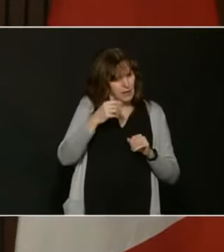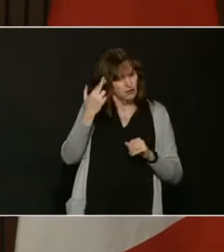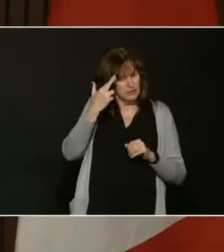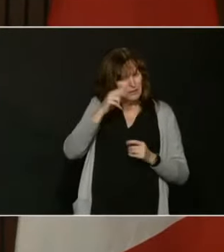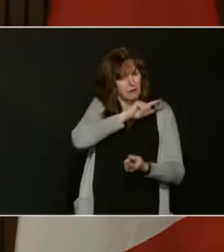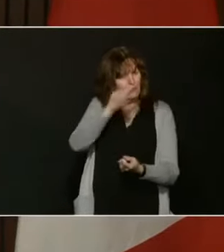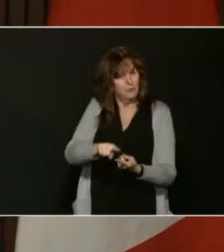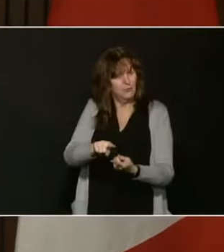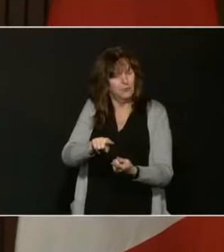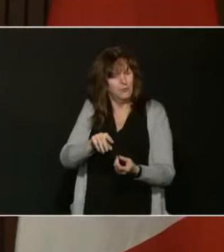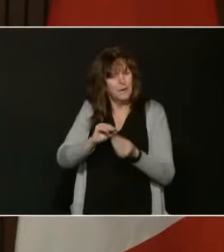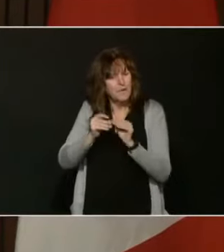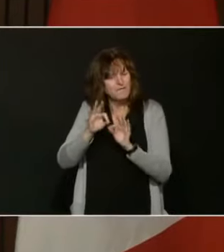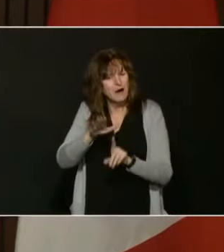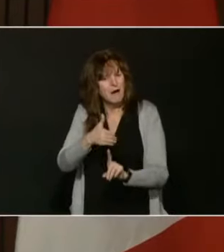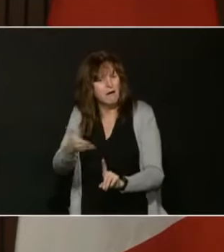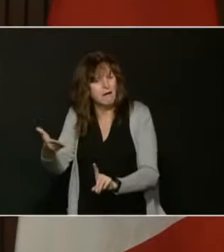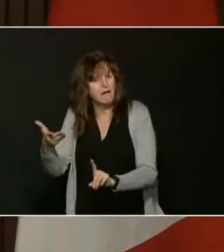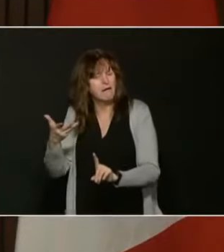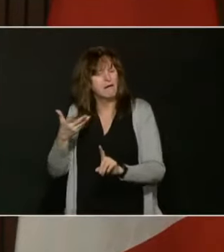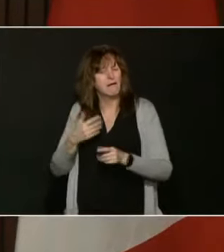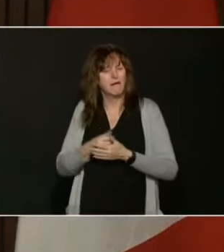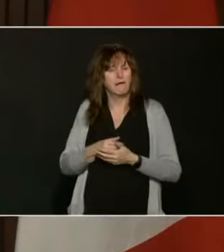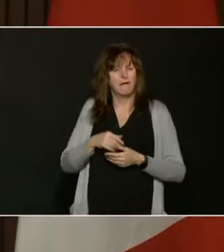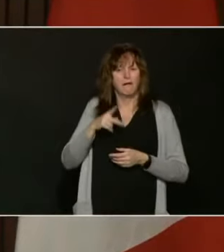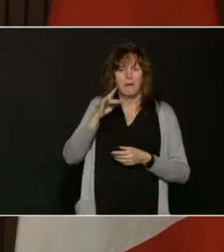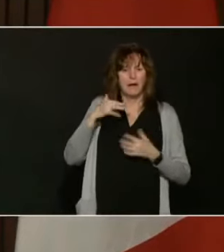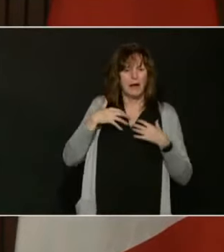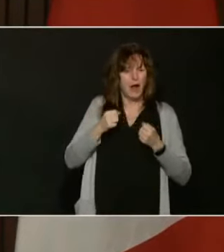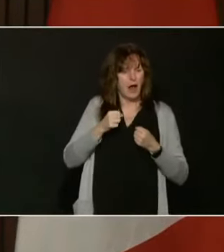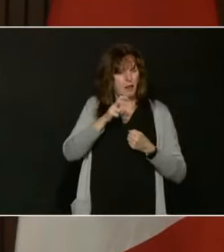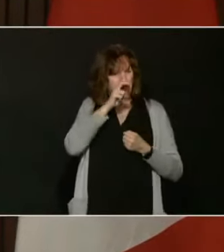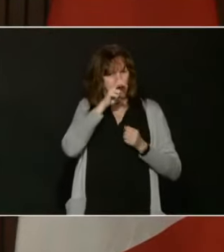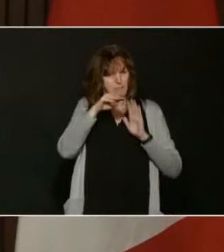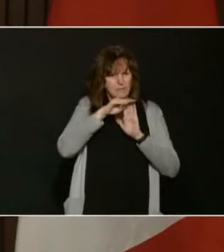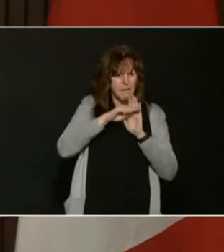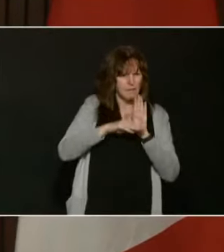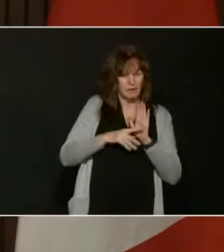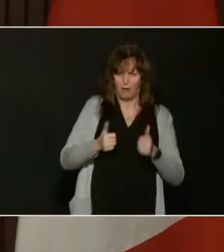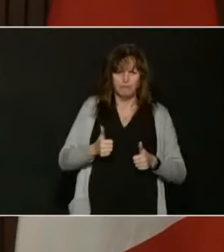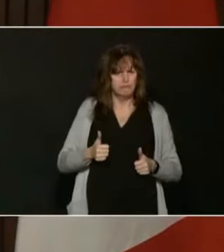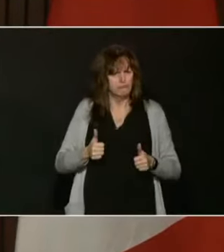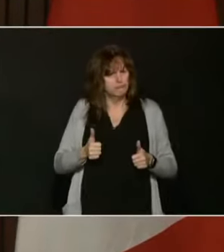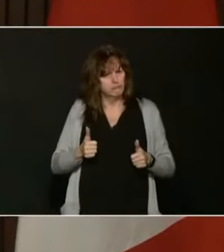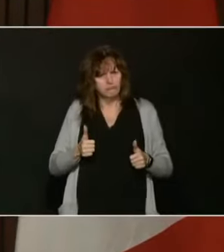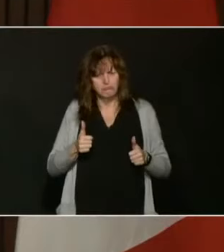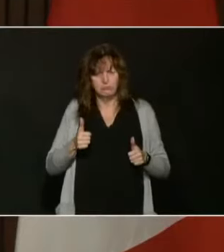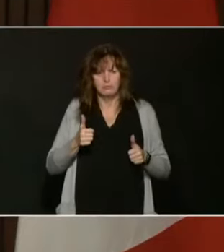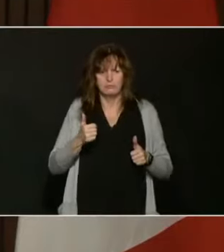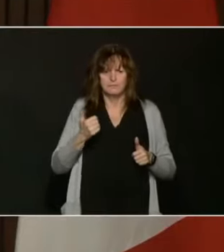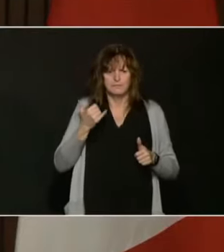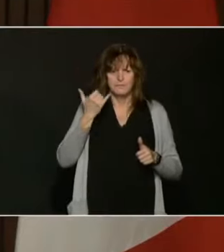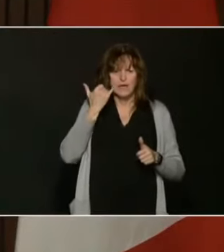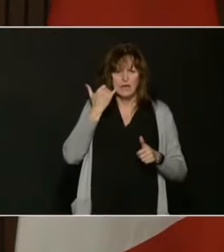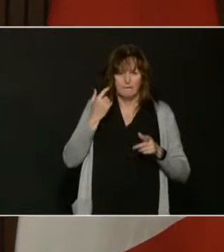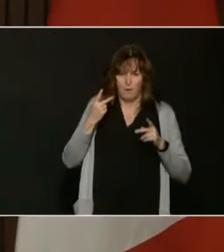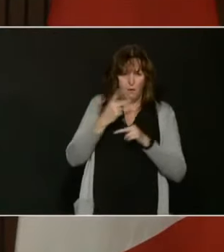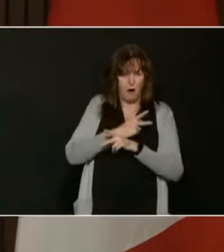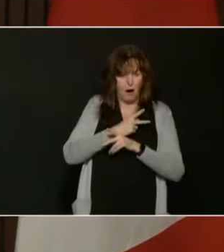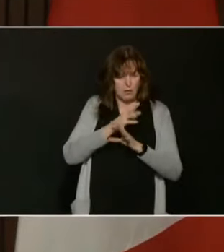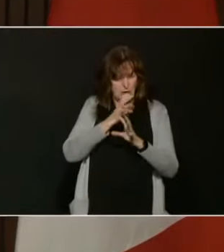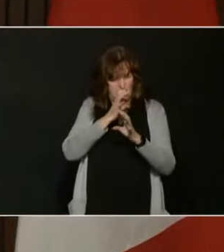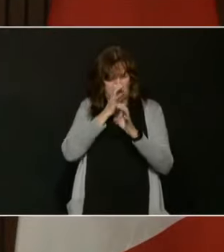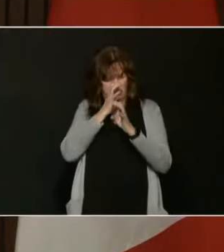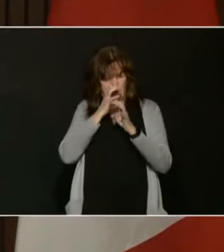public health measures at a level of stringency that would have led to entire elimination or complete suppression of the disease. But